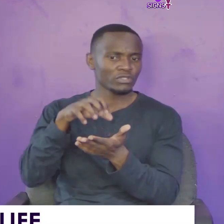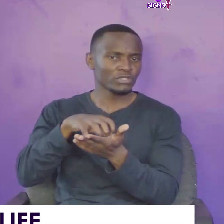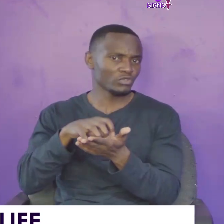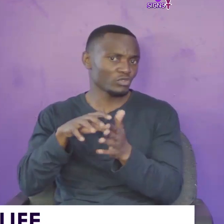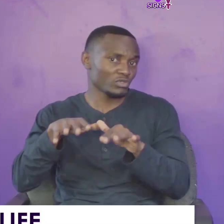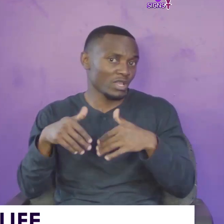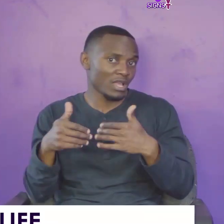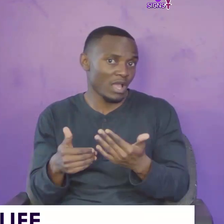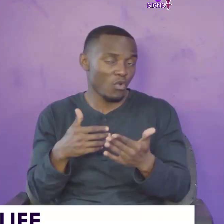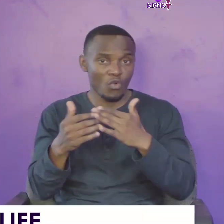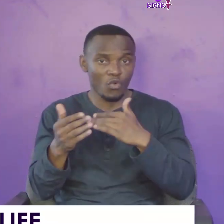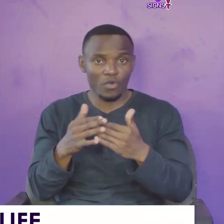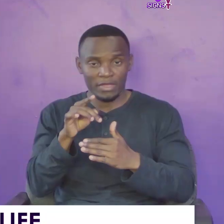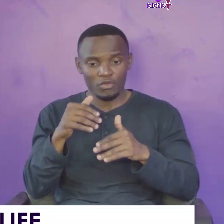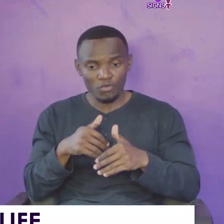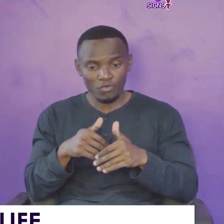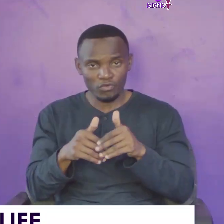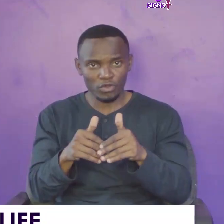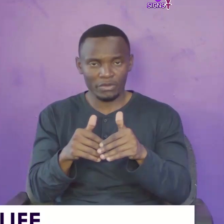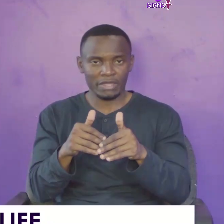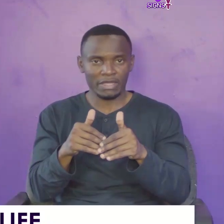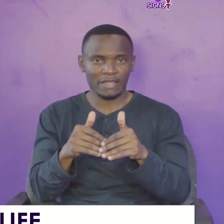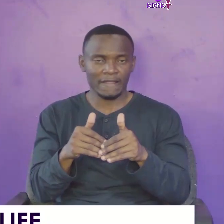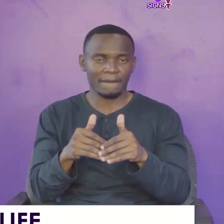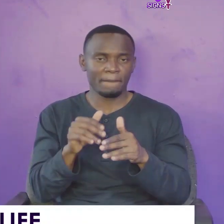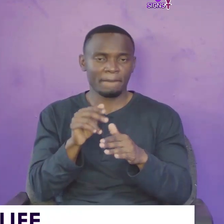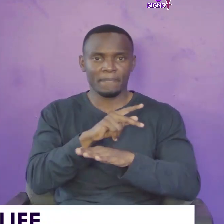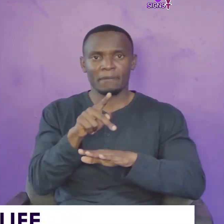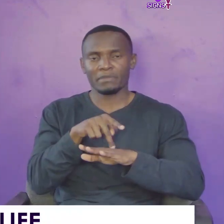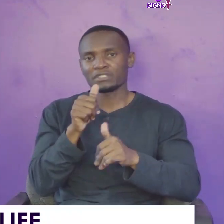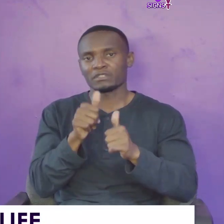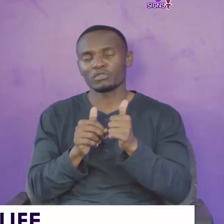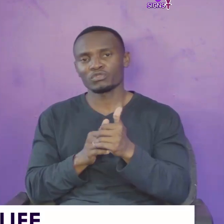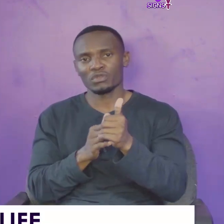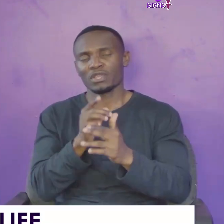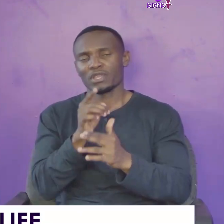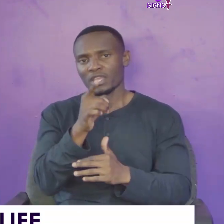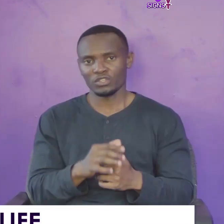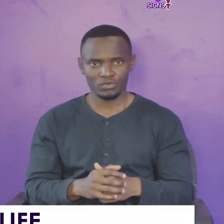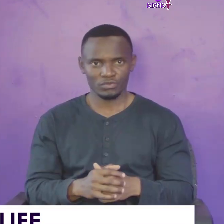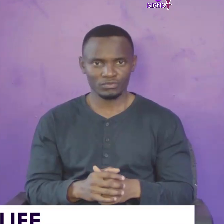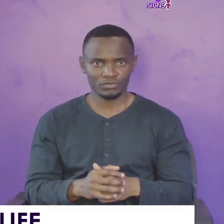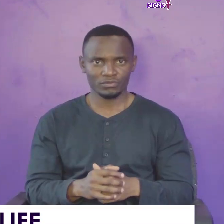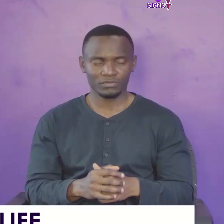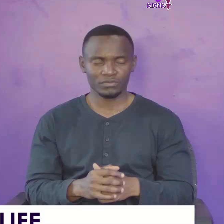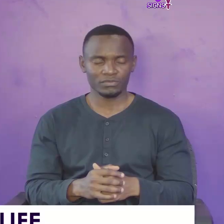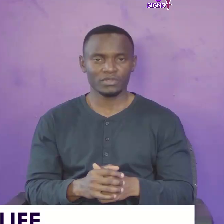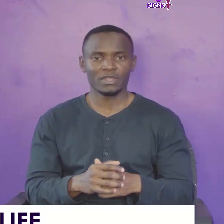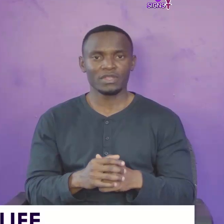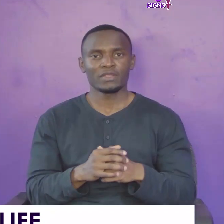following on or you're following on your the principles that guide you, the ethicals the